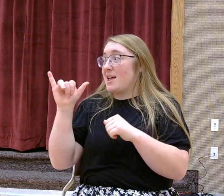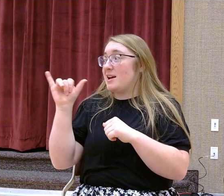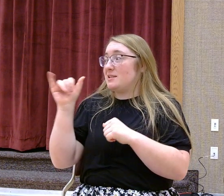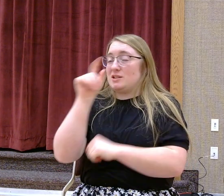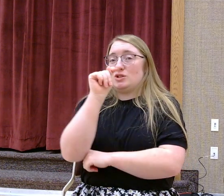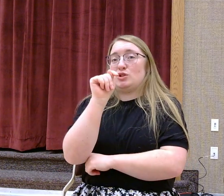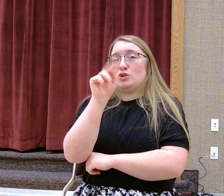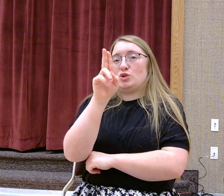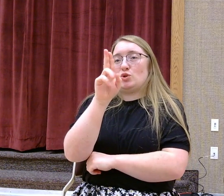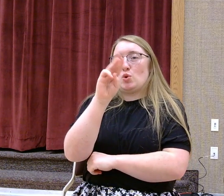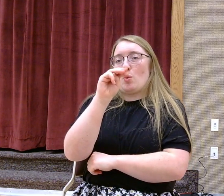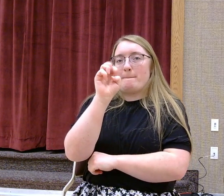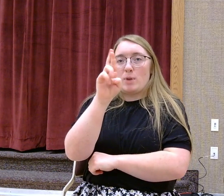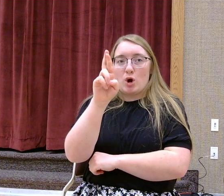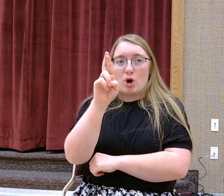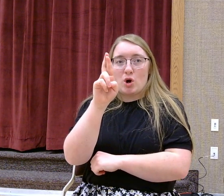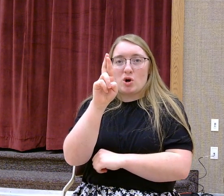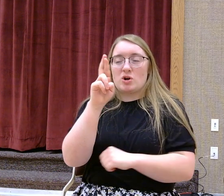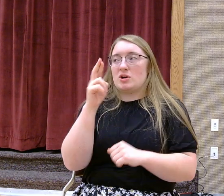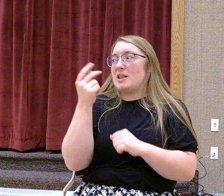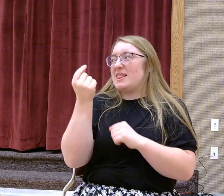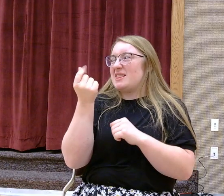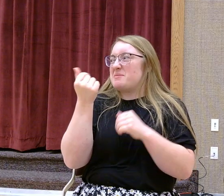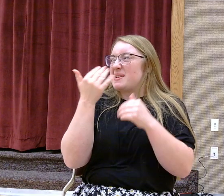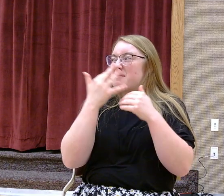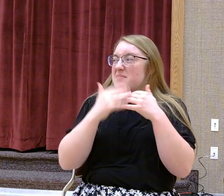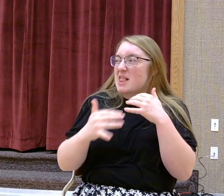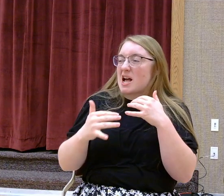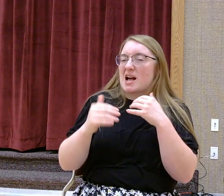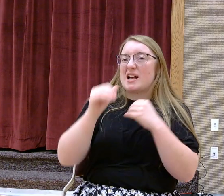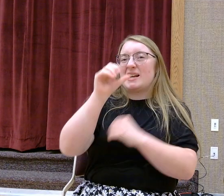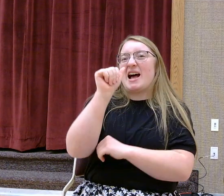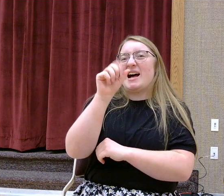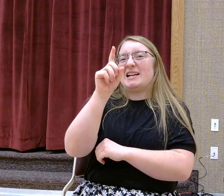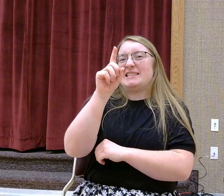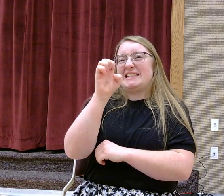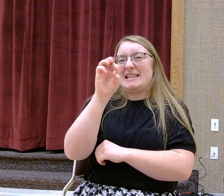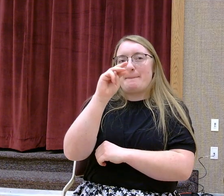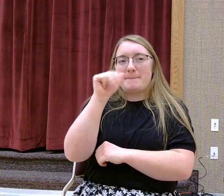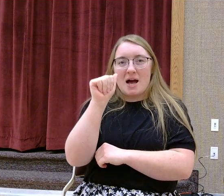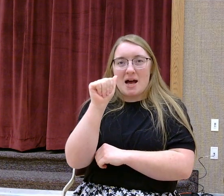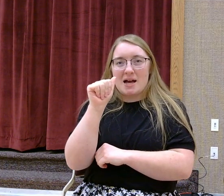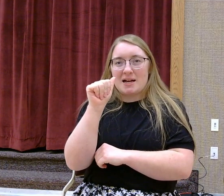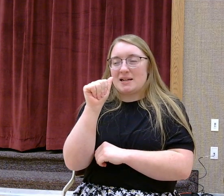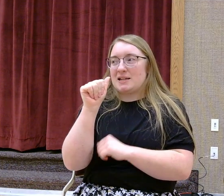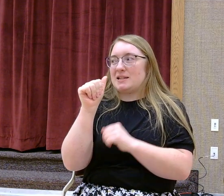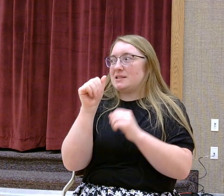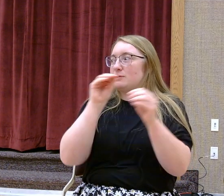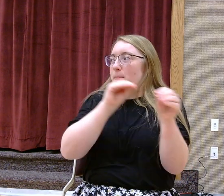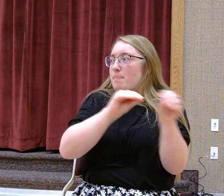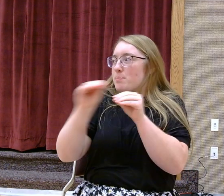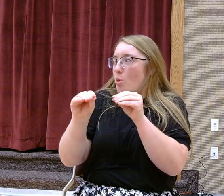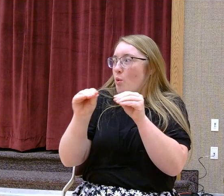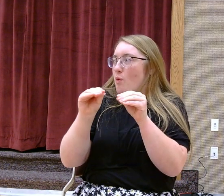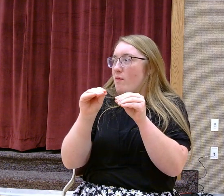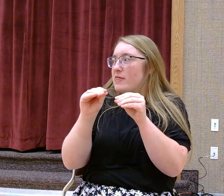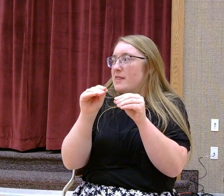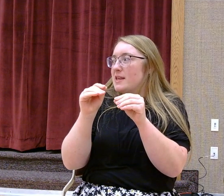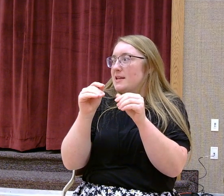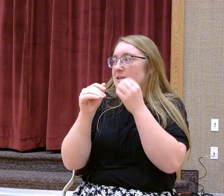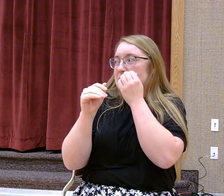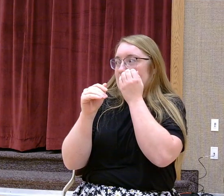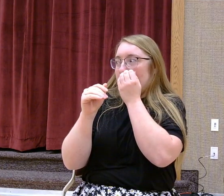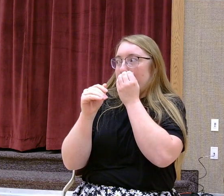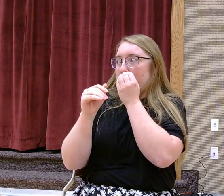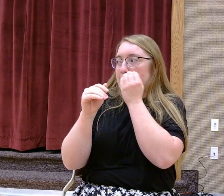Here, with some bleeding and some edema around it, causes what's called a shift, and you can see everything. This is supposed to be midline, and everything's